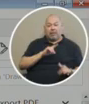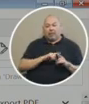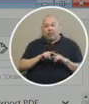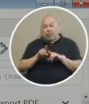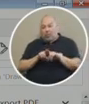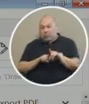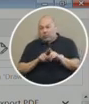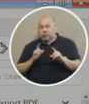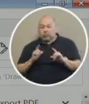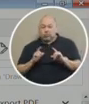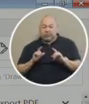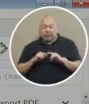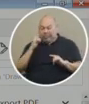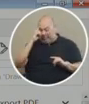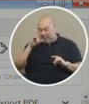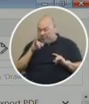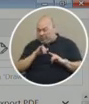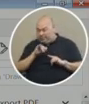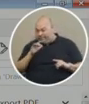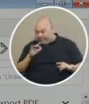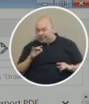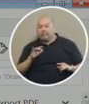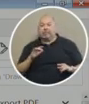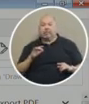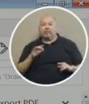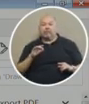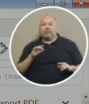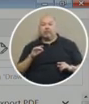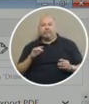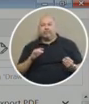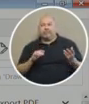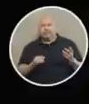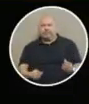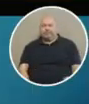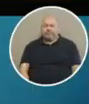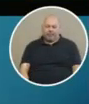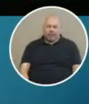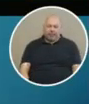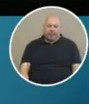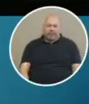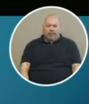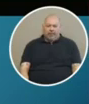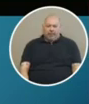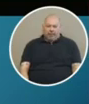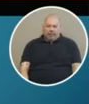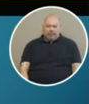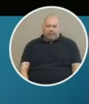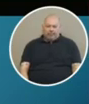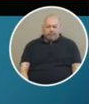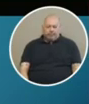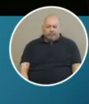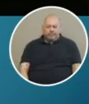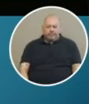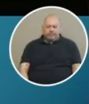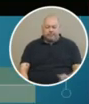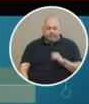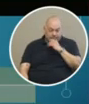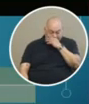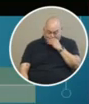as well as it takes into consideration. Next slide, please. And then it takes into